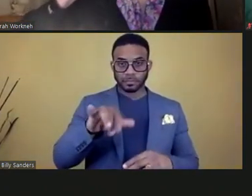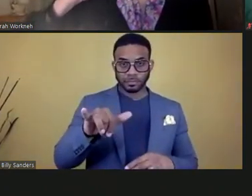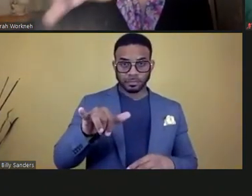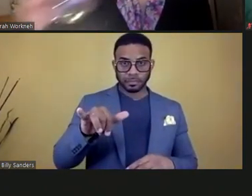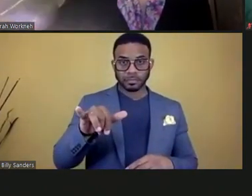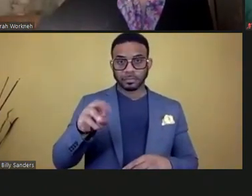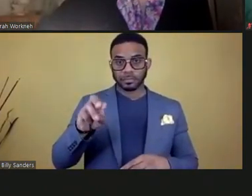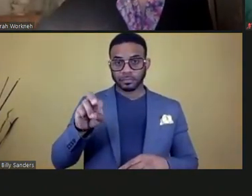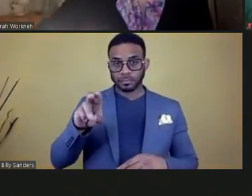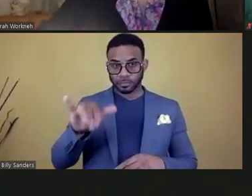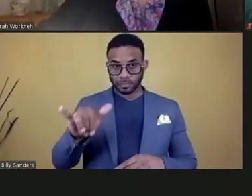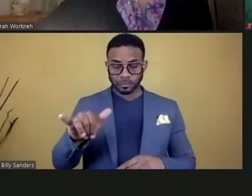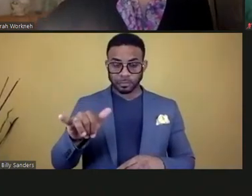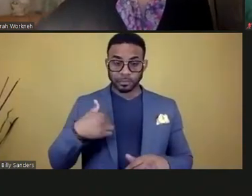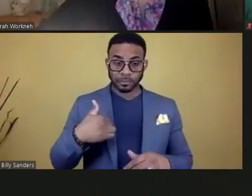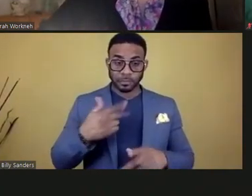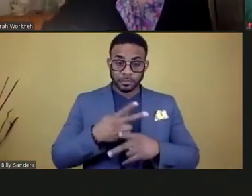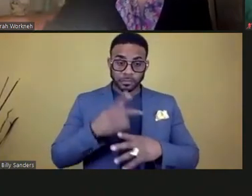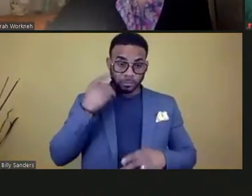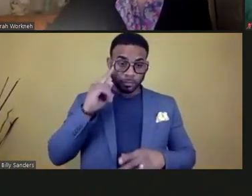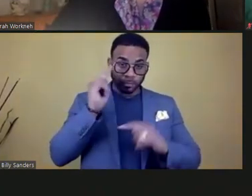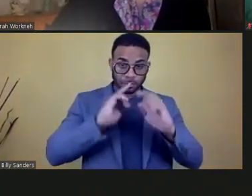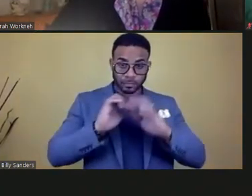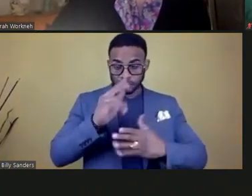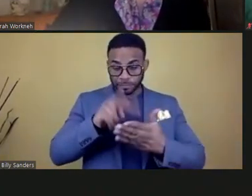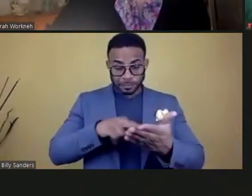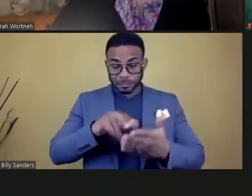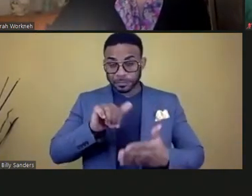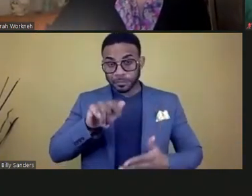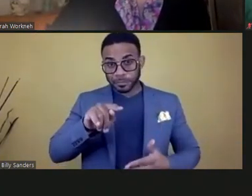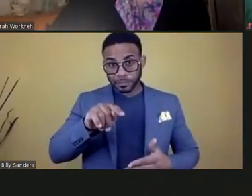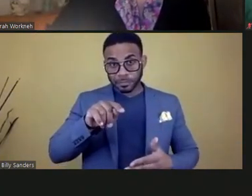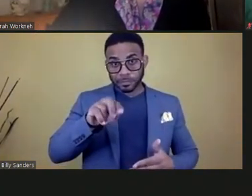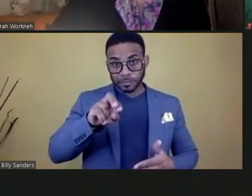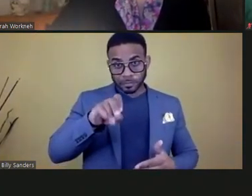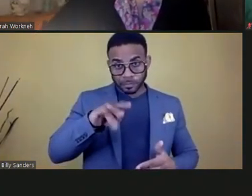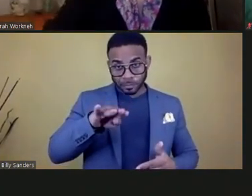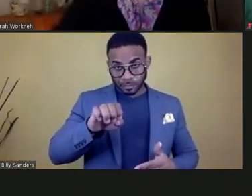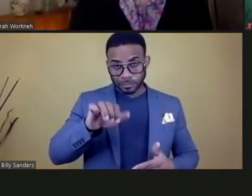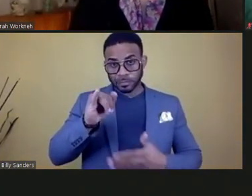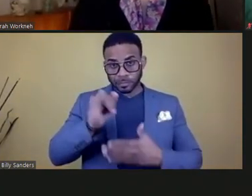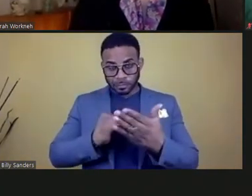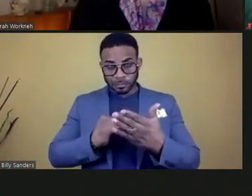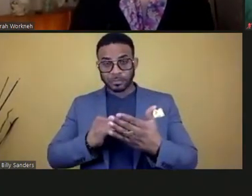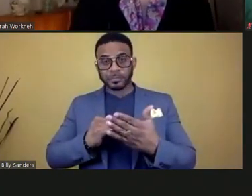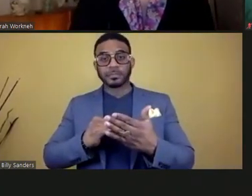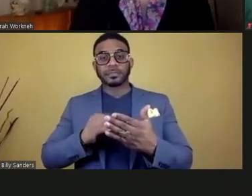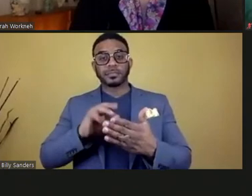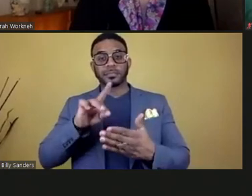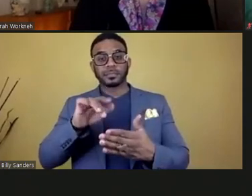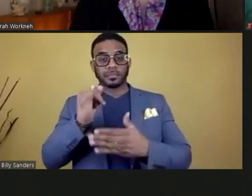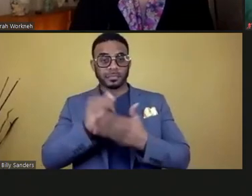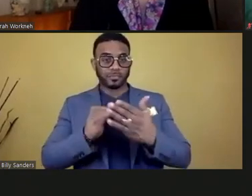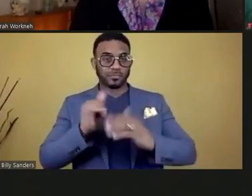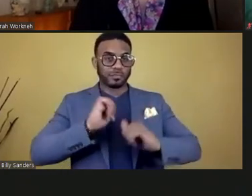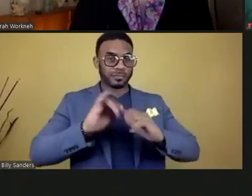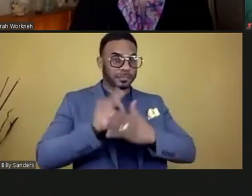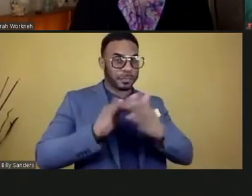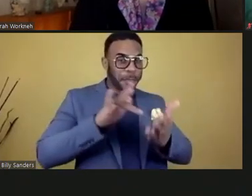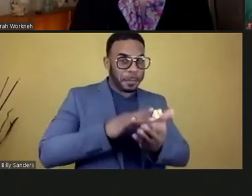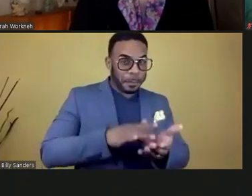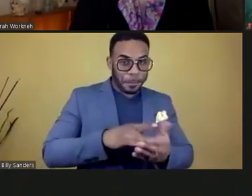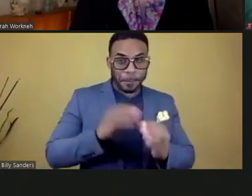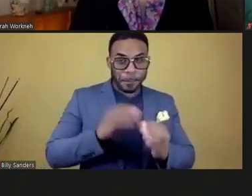Murray, and I'm the curator of theater and dance at the Curtis R. Prehm Experimental Media and Performing Arts Center,